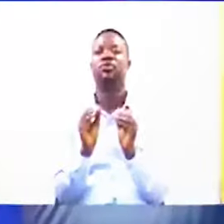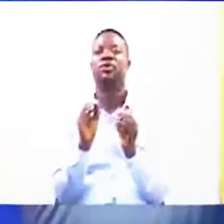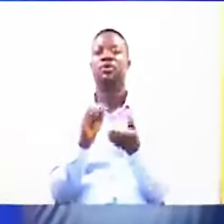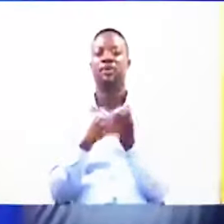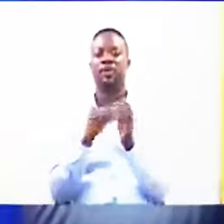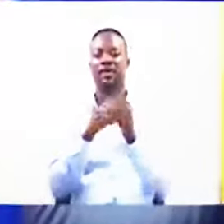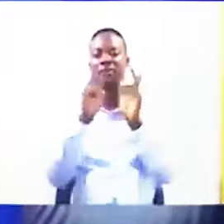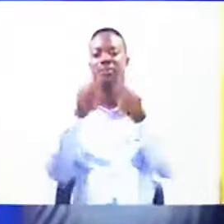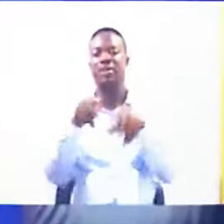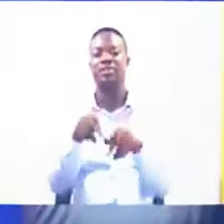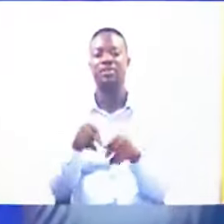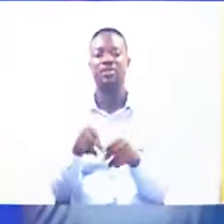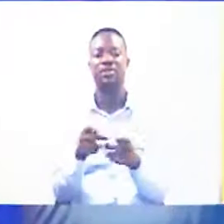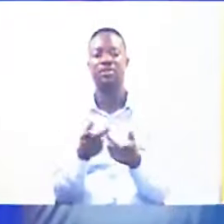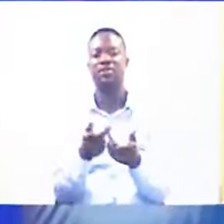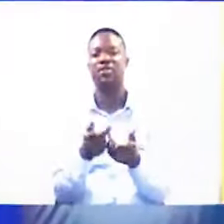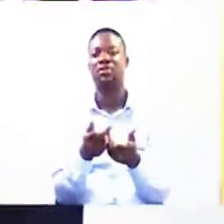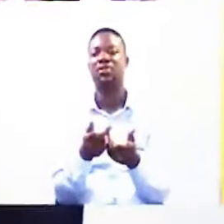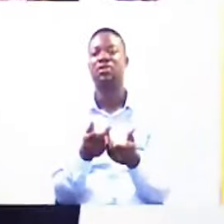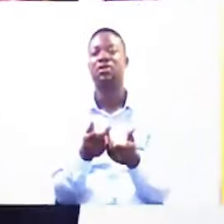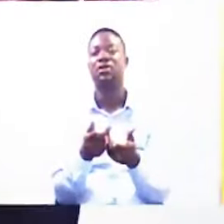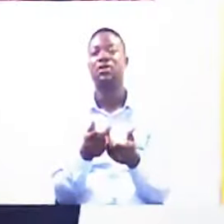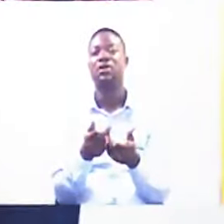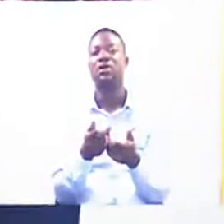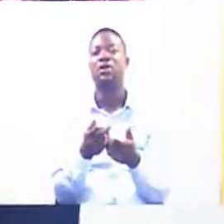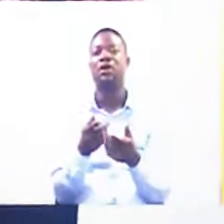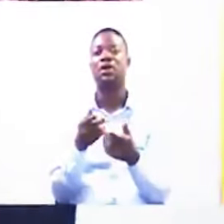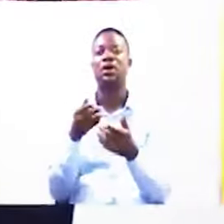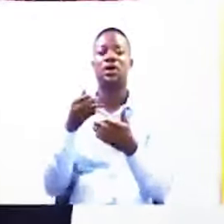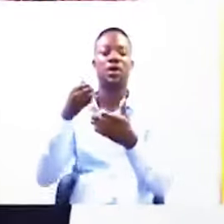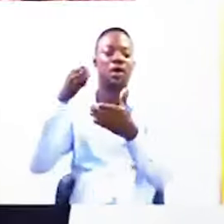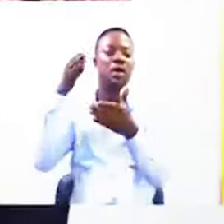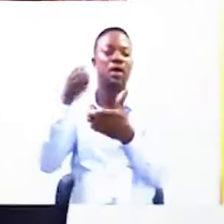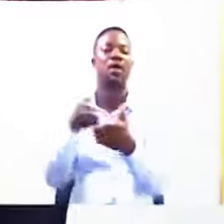the recipient is not offended.